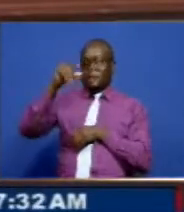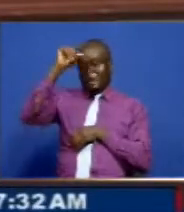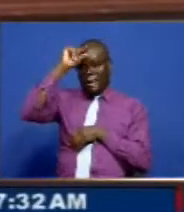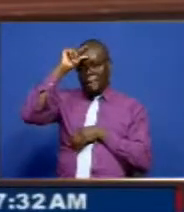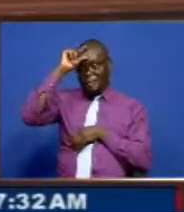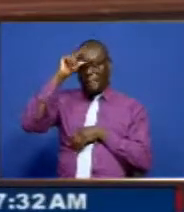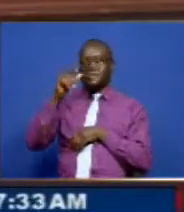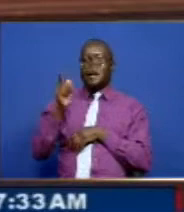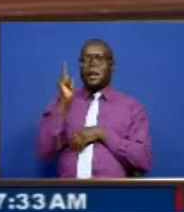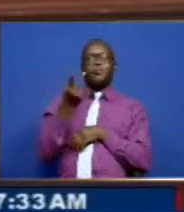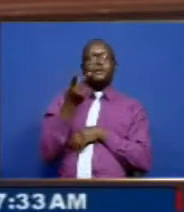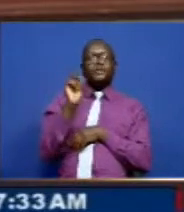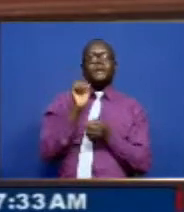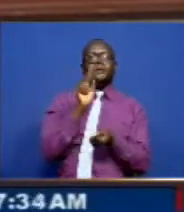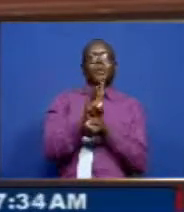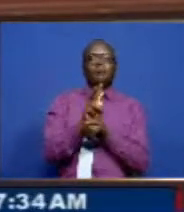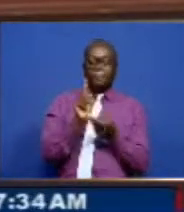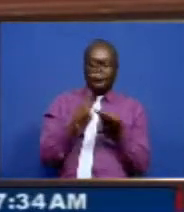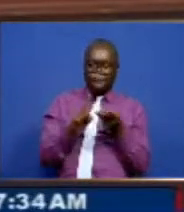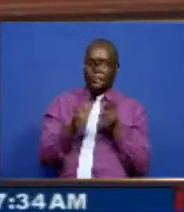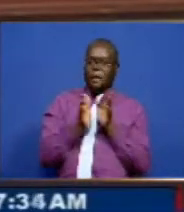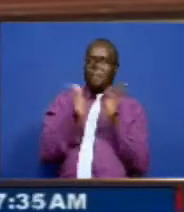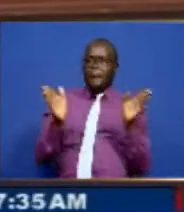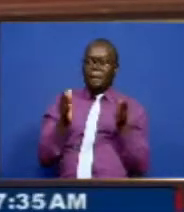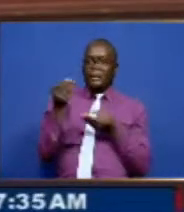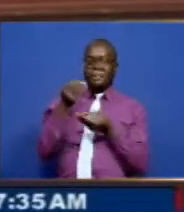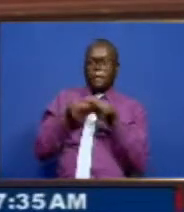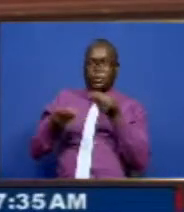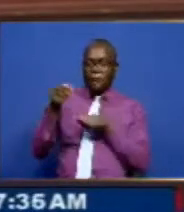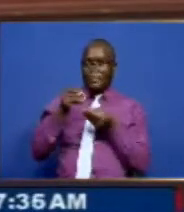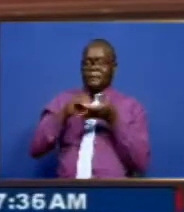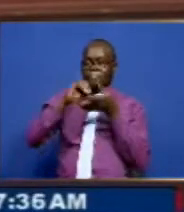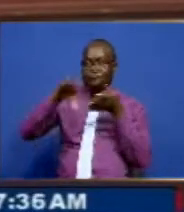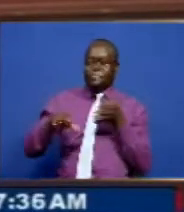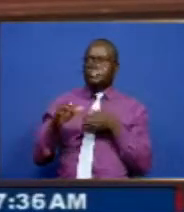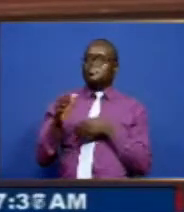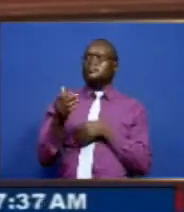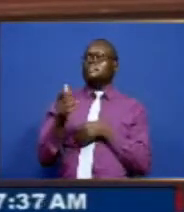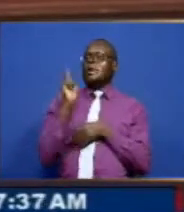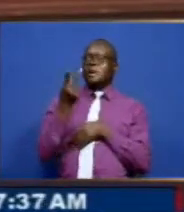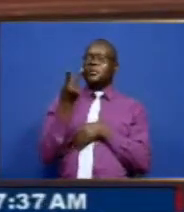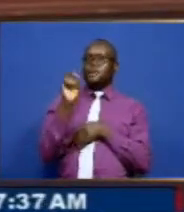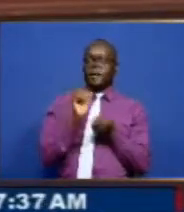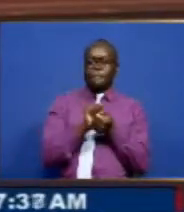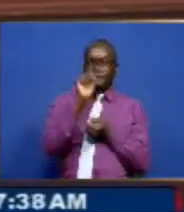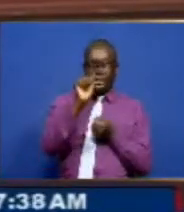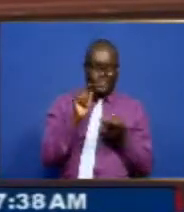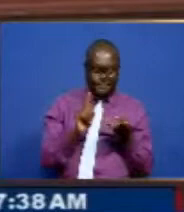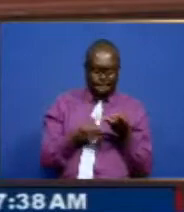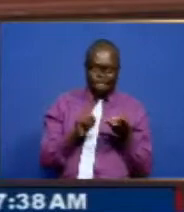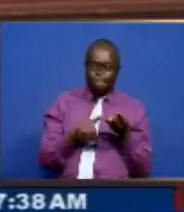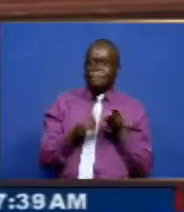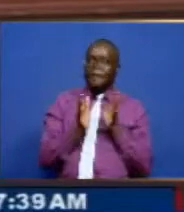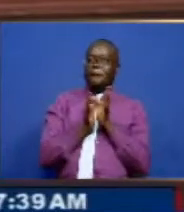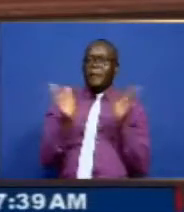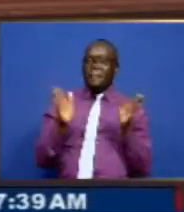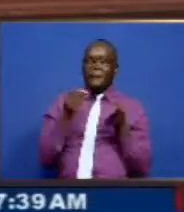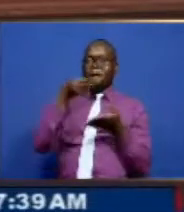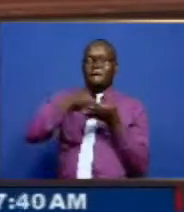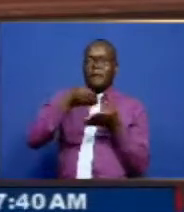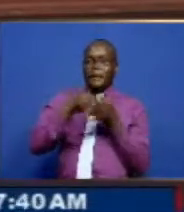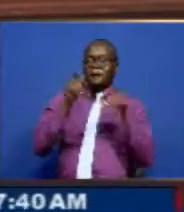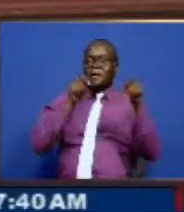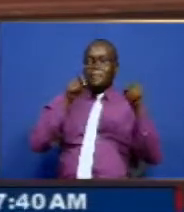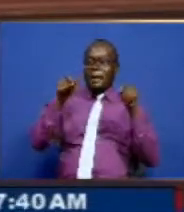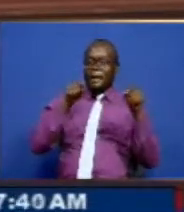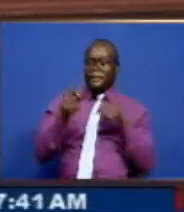Act 2012, the Public Procurement and Disposal Act 2015, and the Public Finance